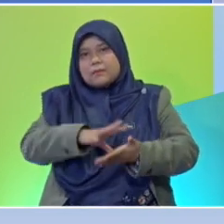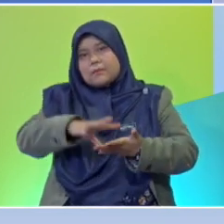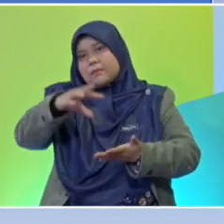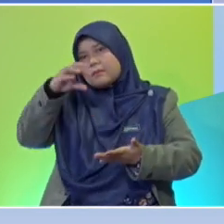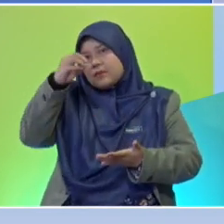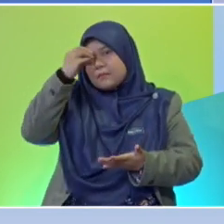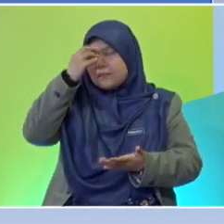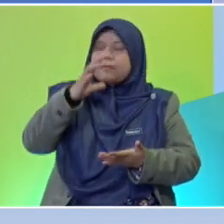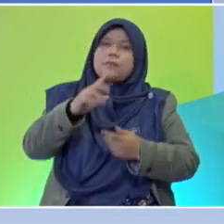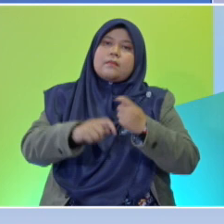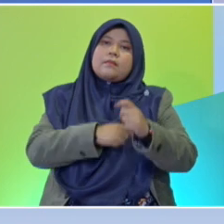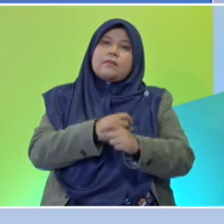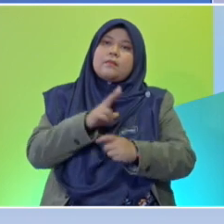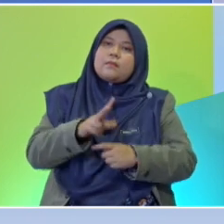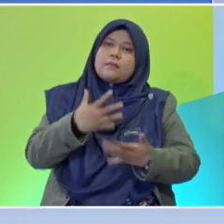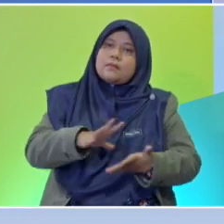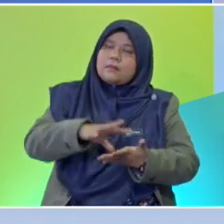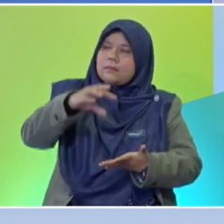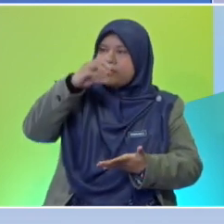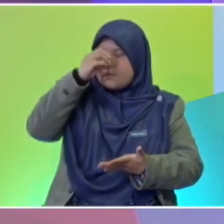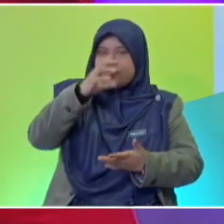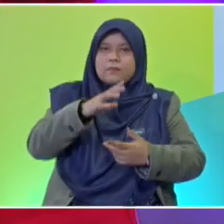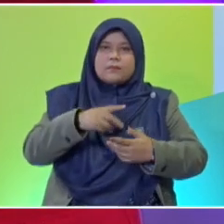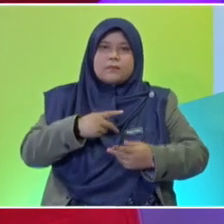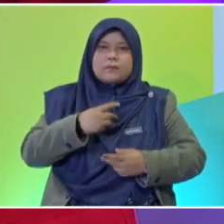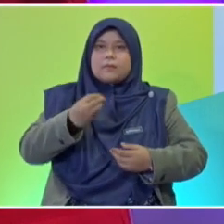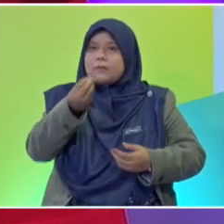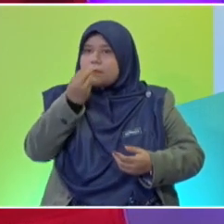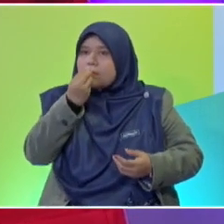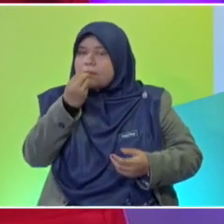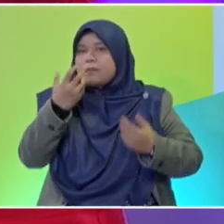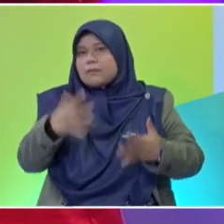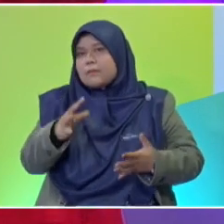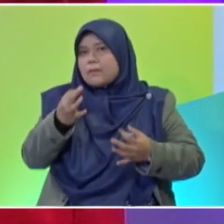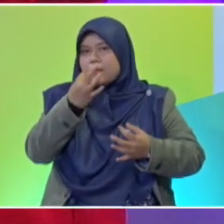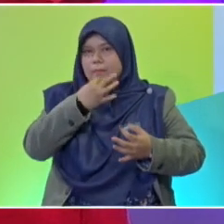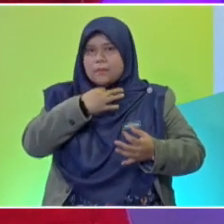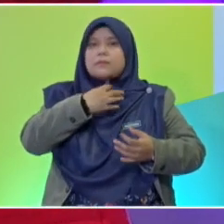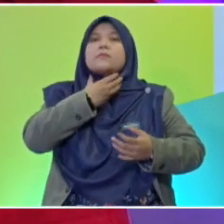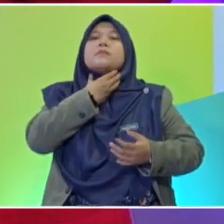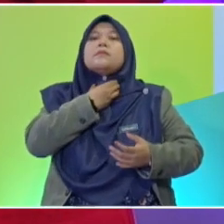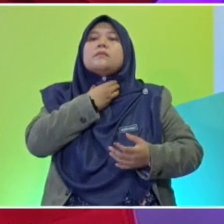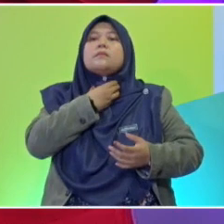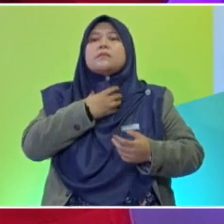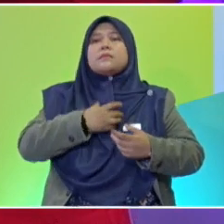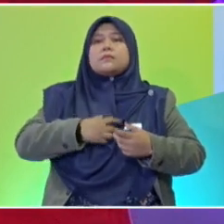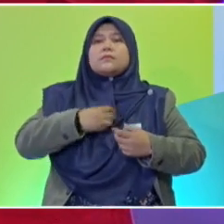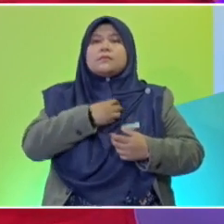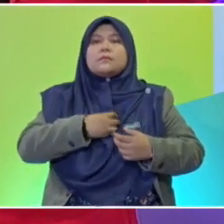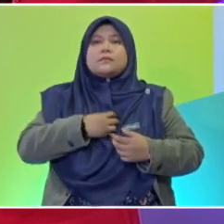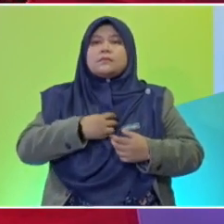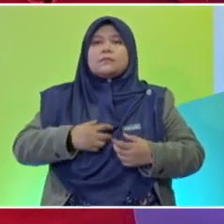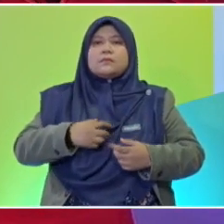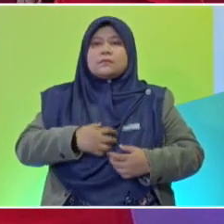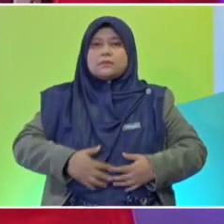So if you remember, Chris, we learned that when we eat, the food goes into our mouth and then esophagus and then to the